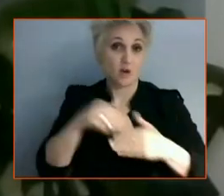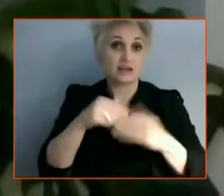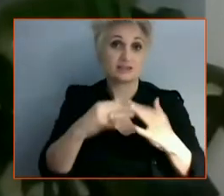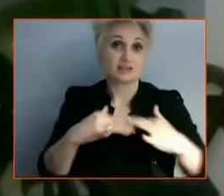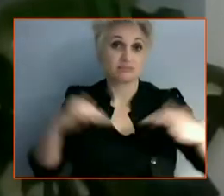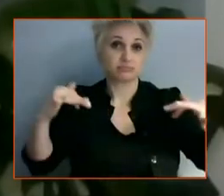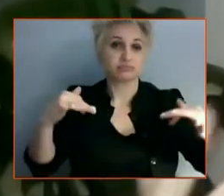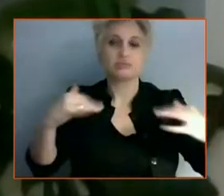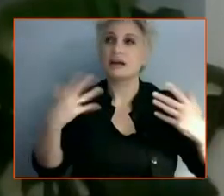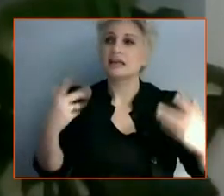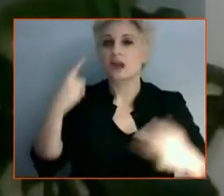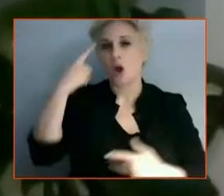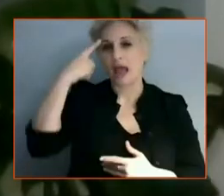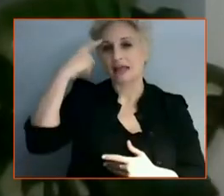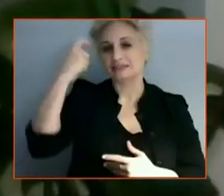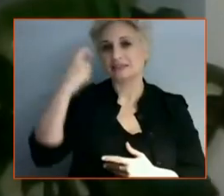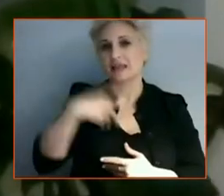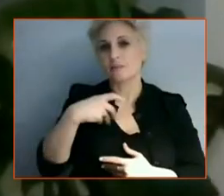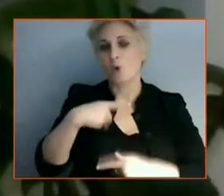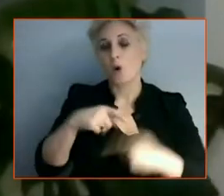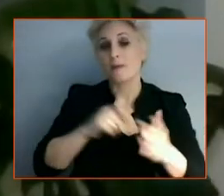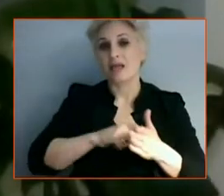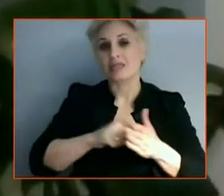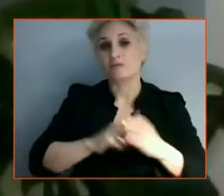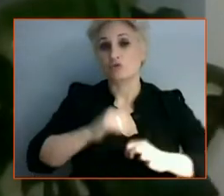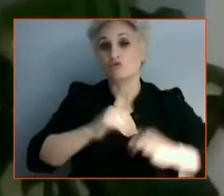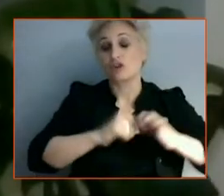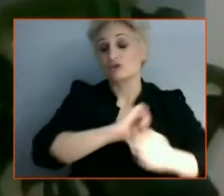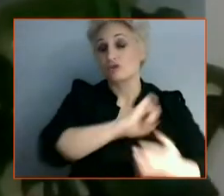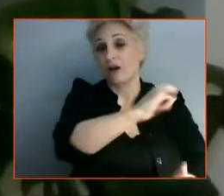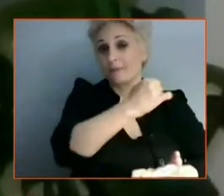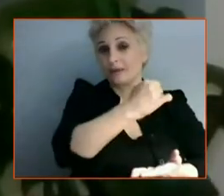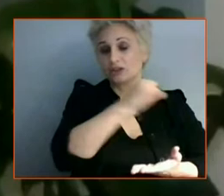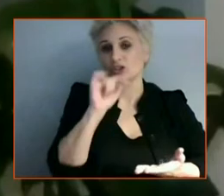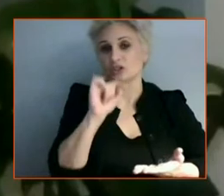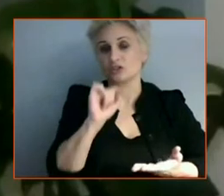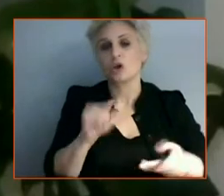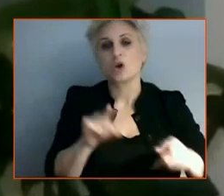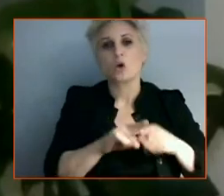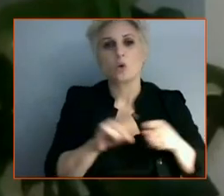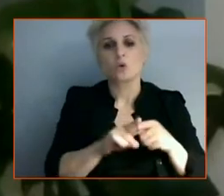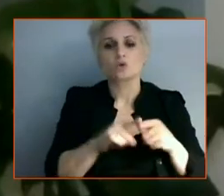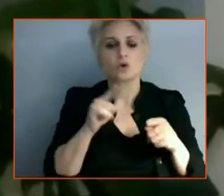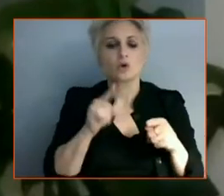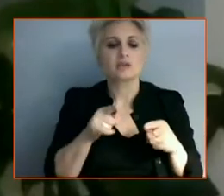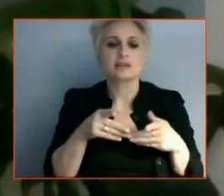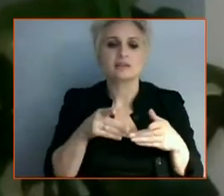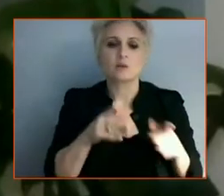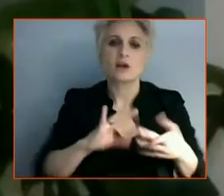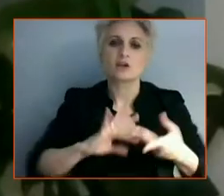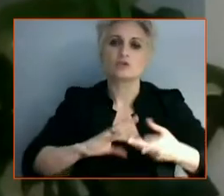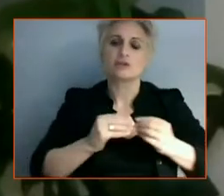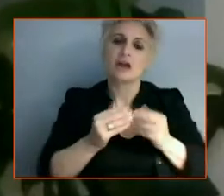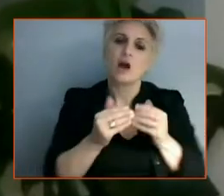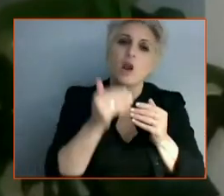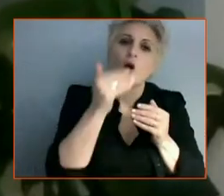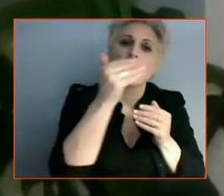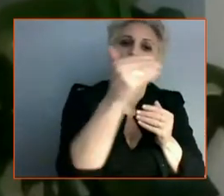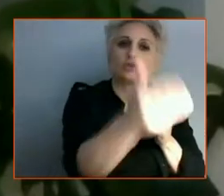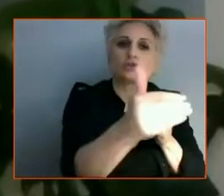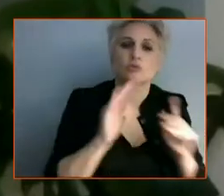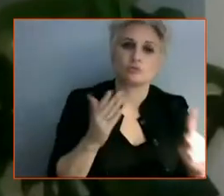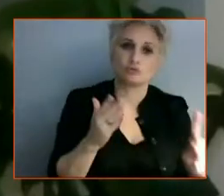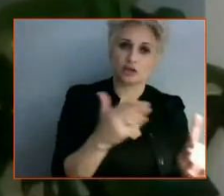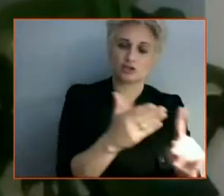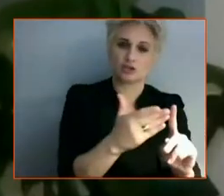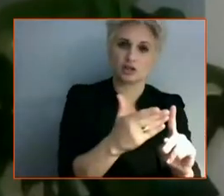of our budgets, there is actually the opportunity here to create a long-term strategy and the deployment of funding for a longer period